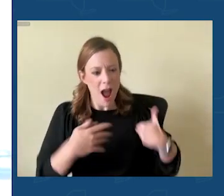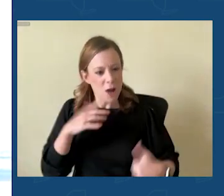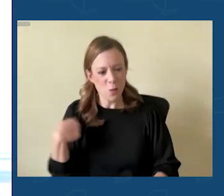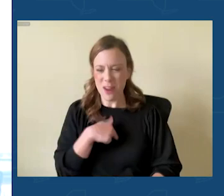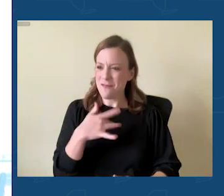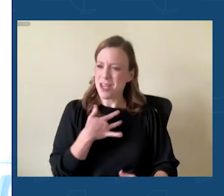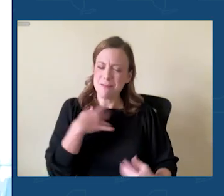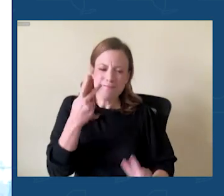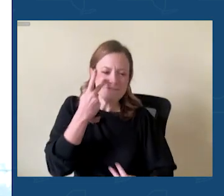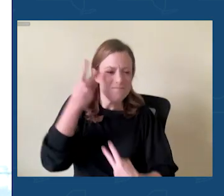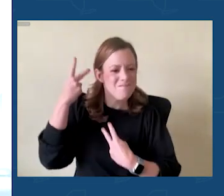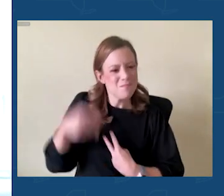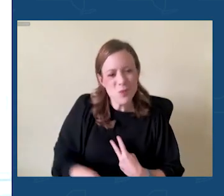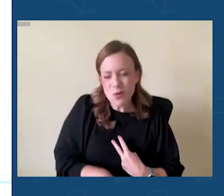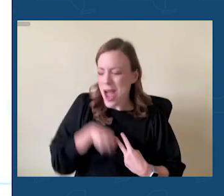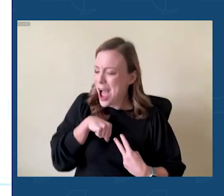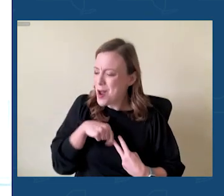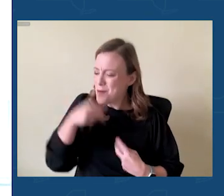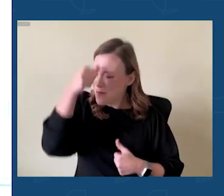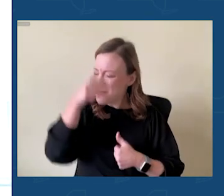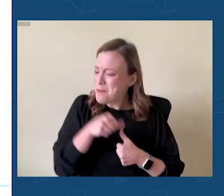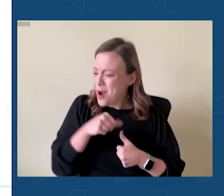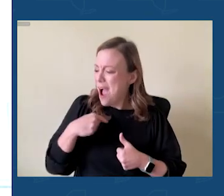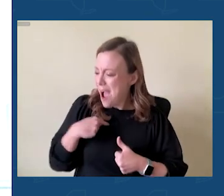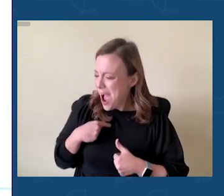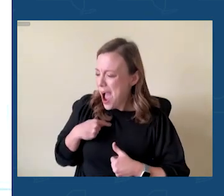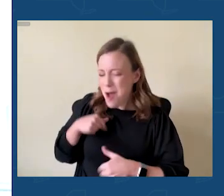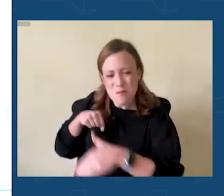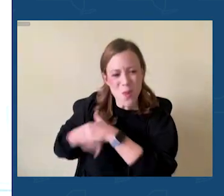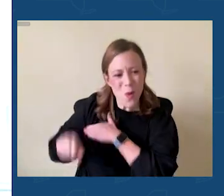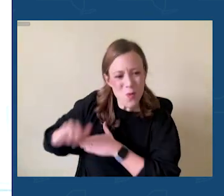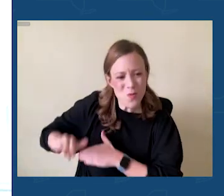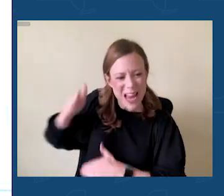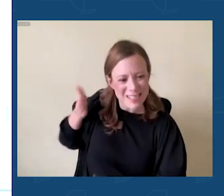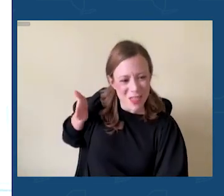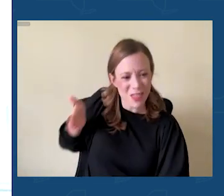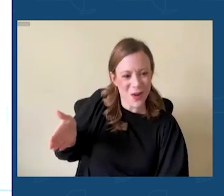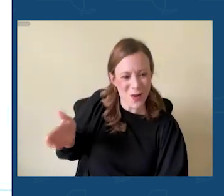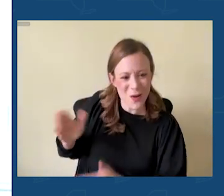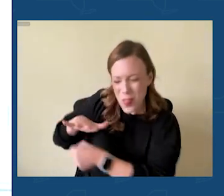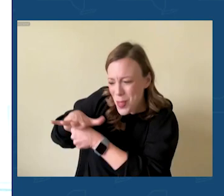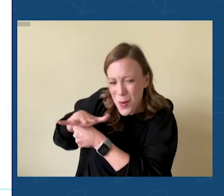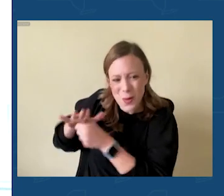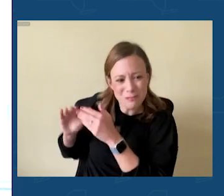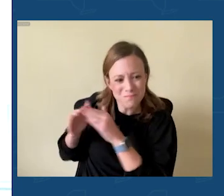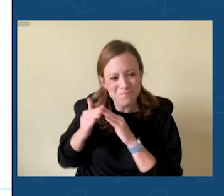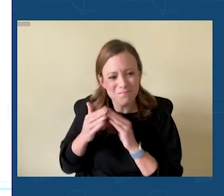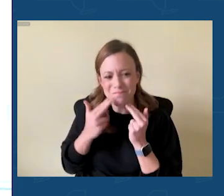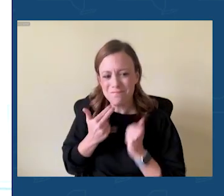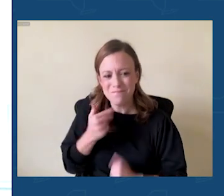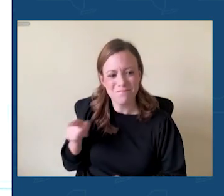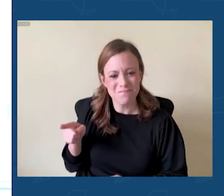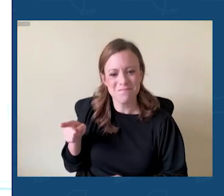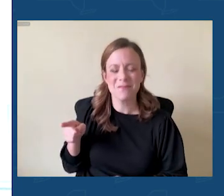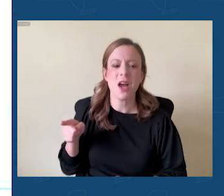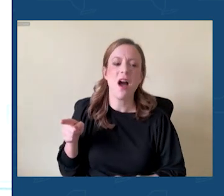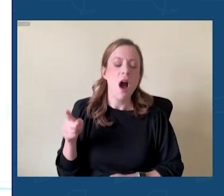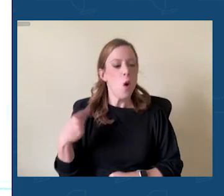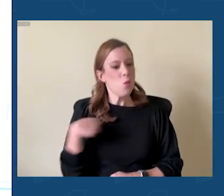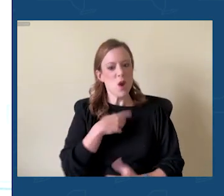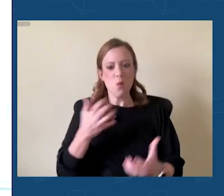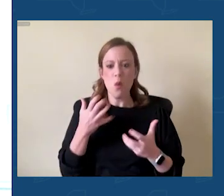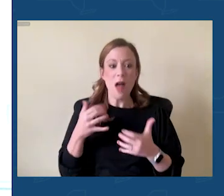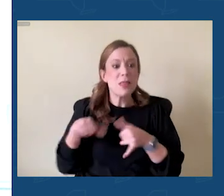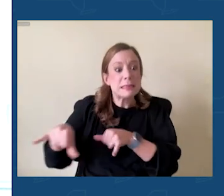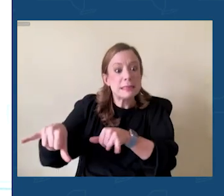from. Because we know together, when we think about our local communities, we all want the same things. We want